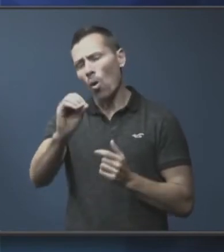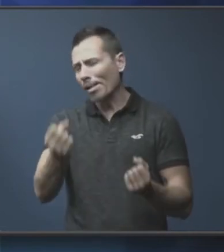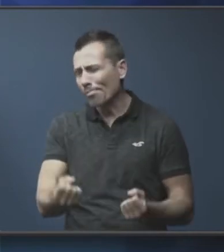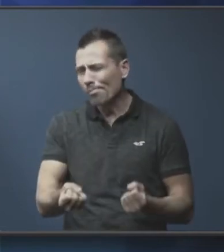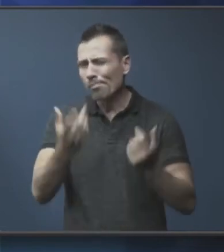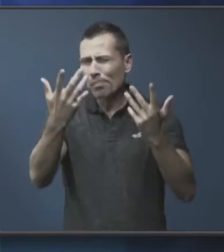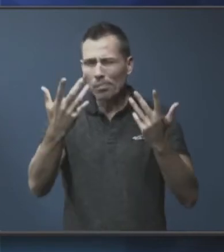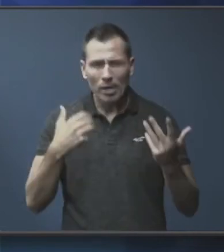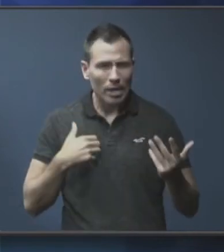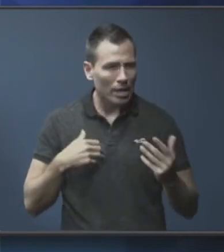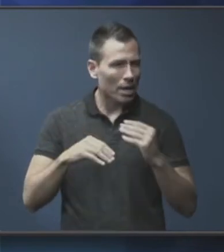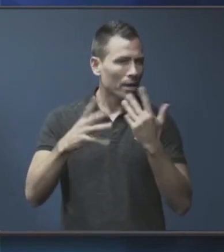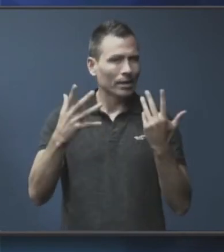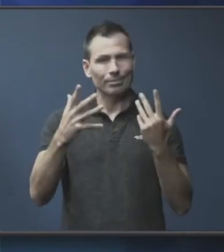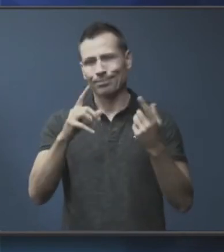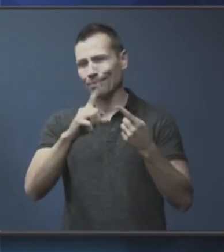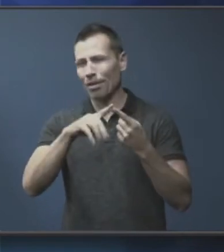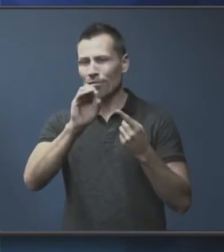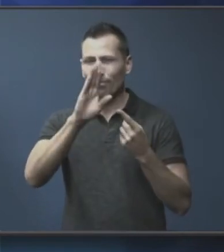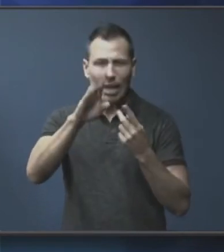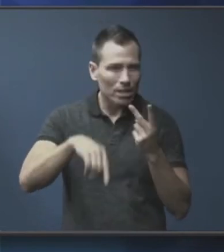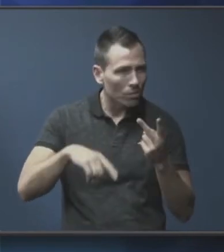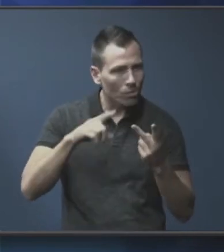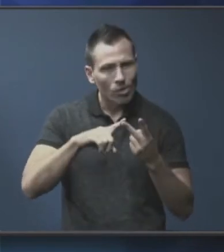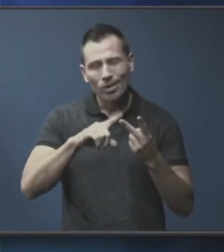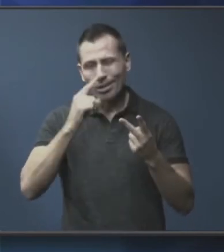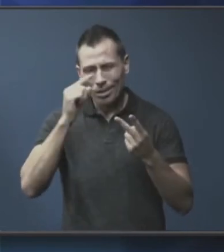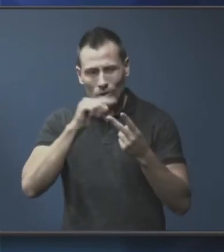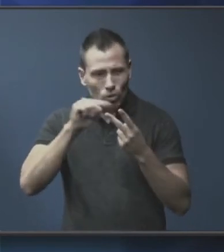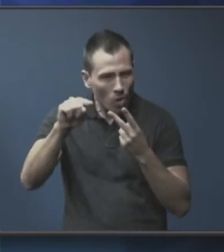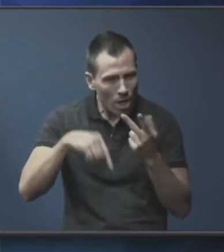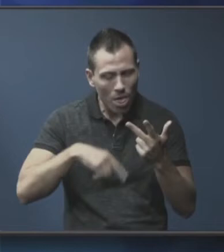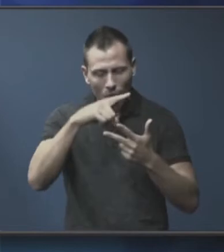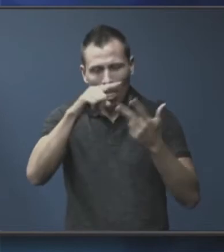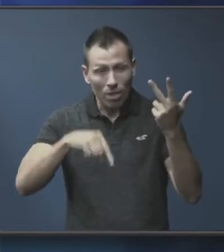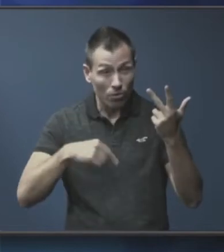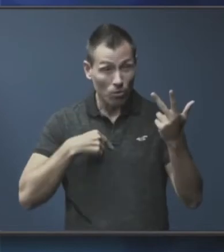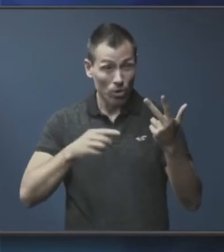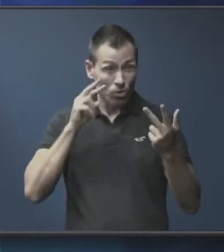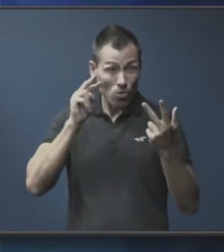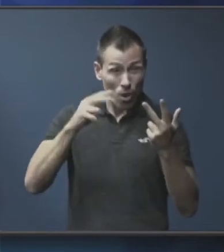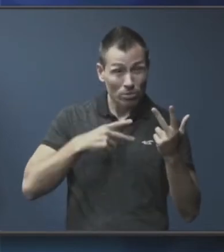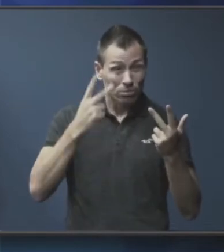updates. Please pay attention to those. Stay vigilant and stay safe. We're here for you. Thank you.